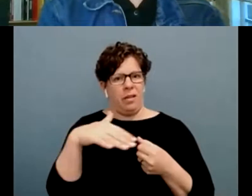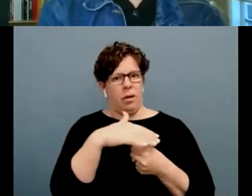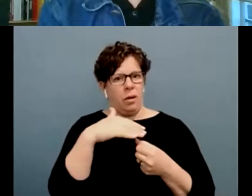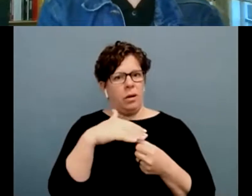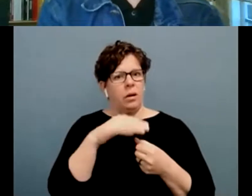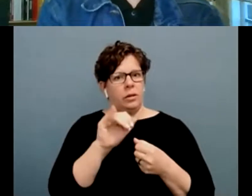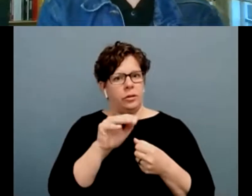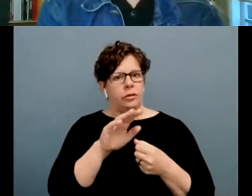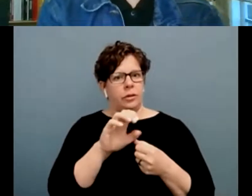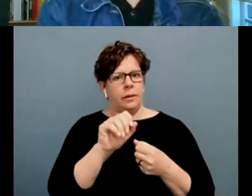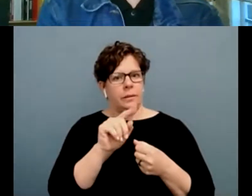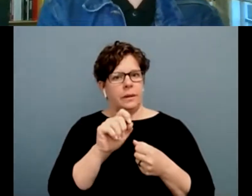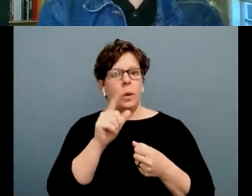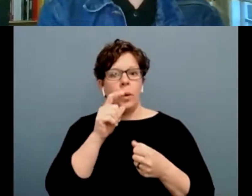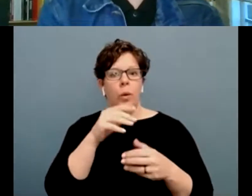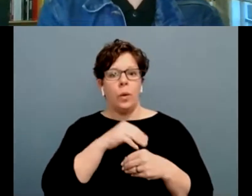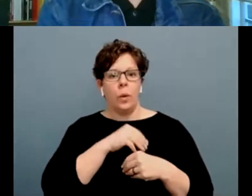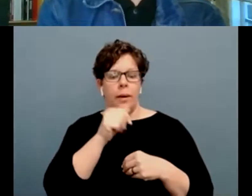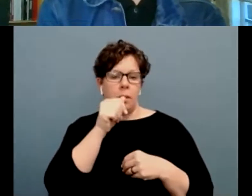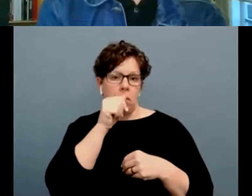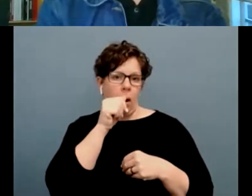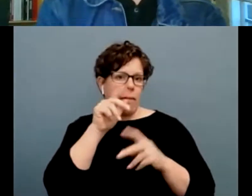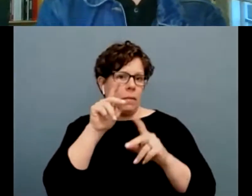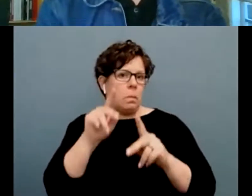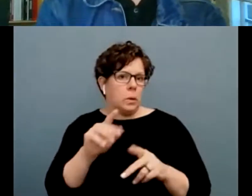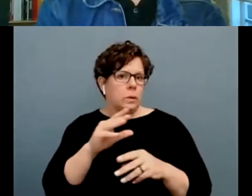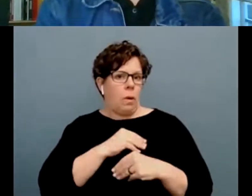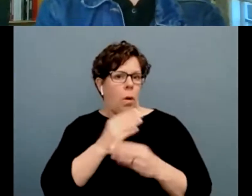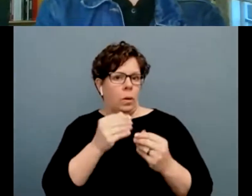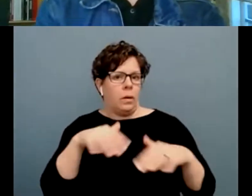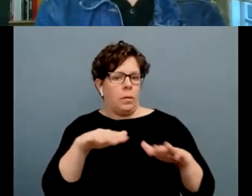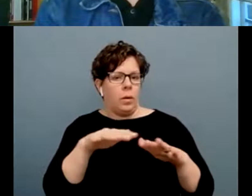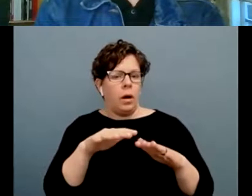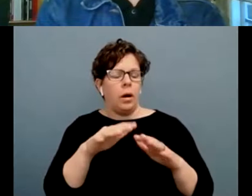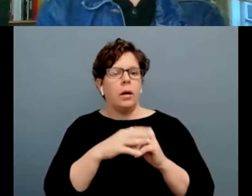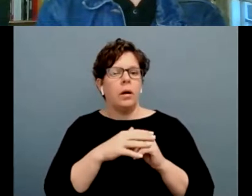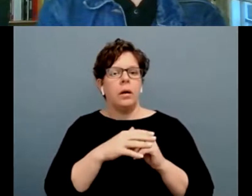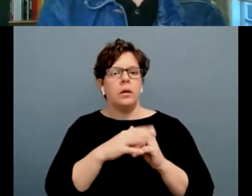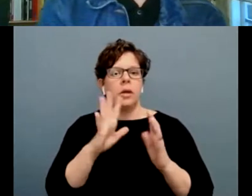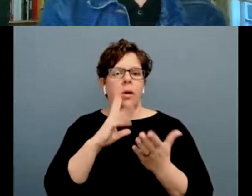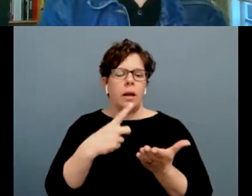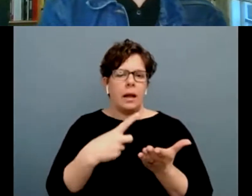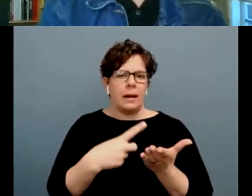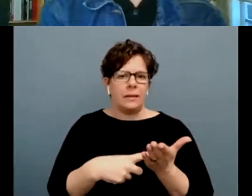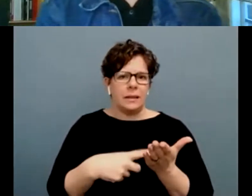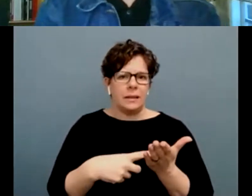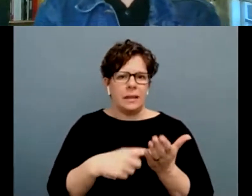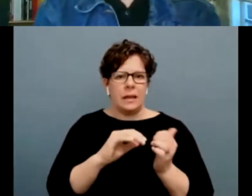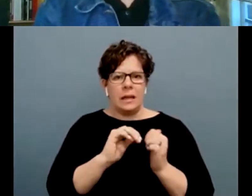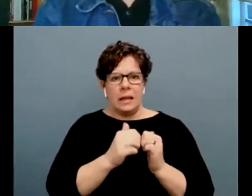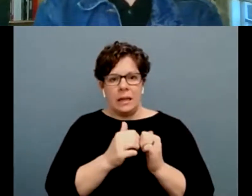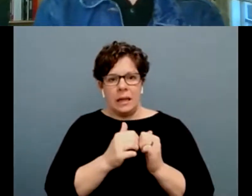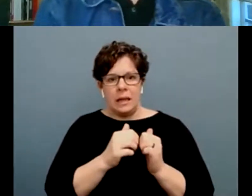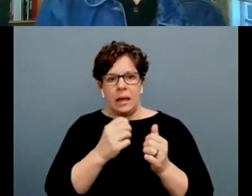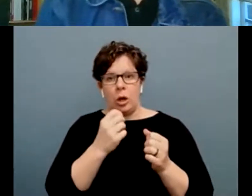was owned by a private citizen. And so there was discussion around perhaps saving the